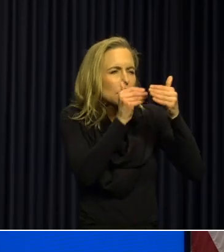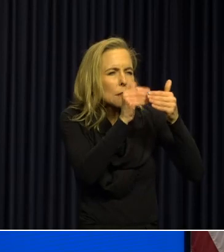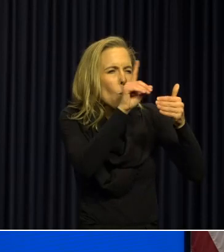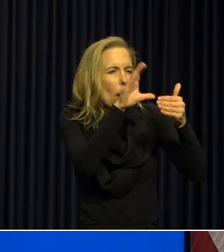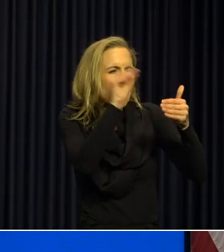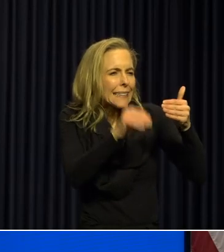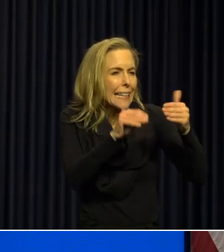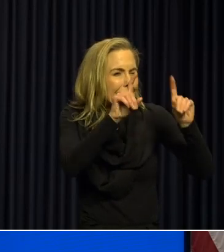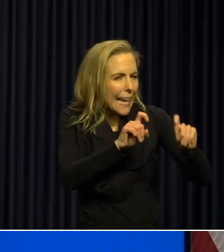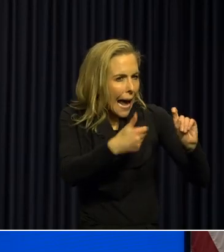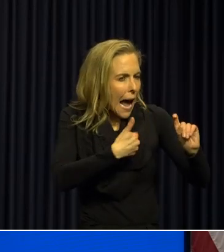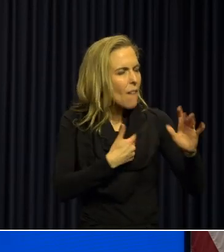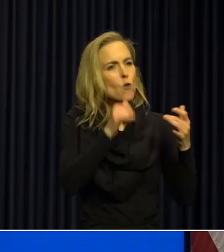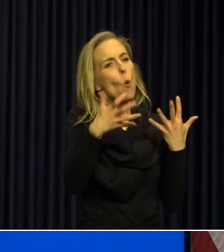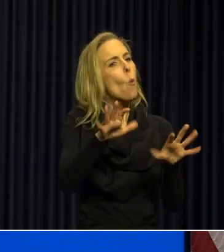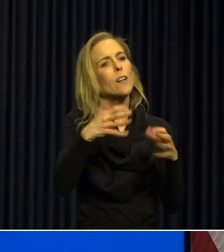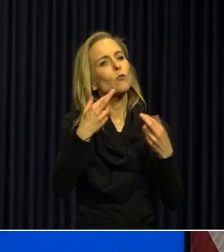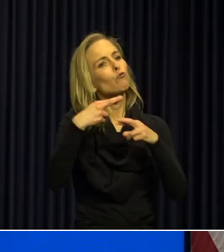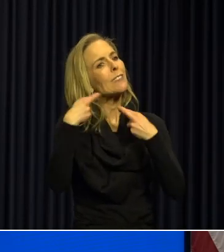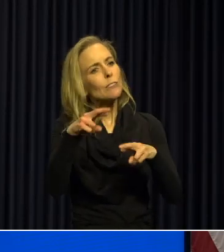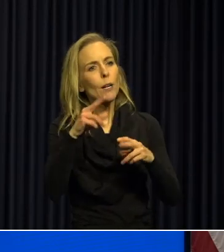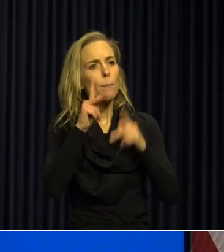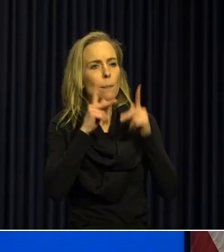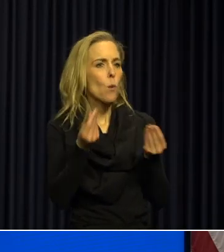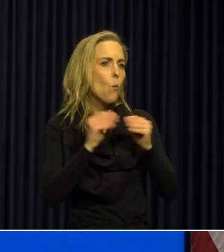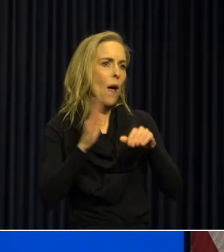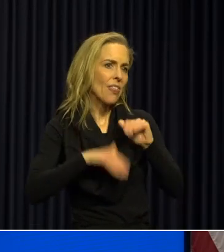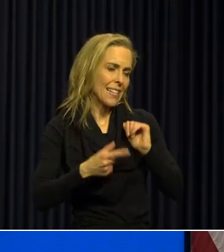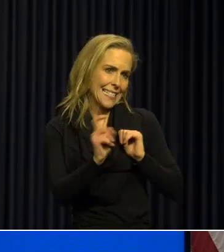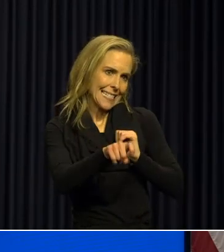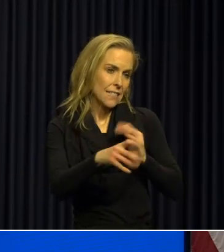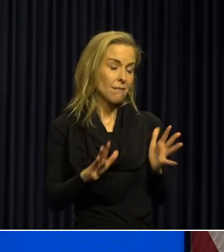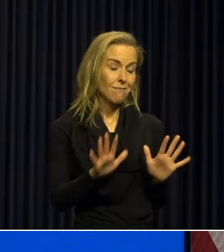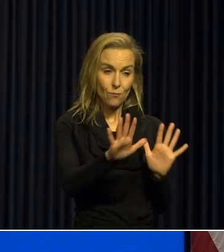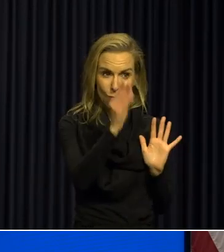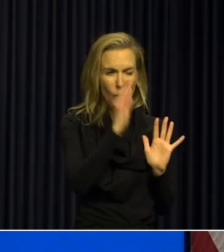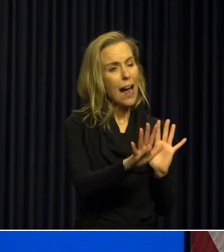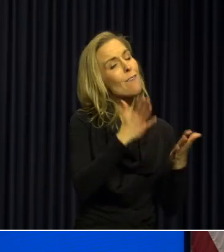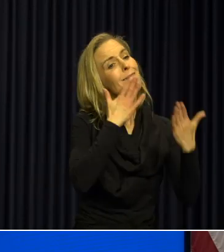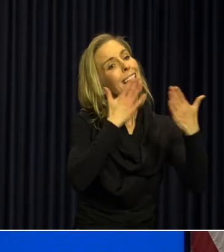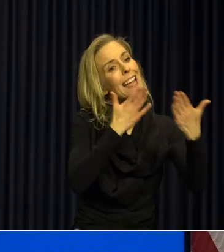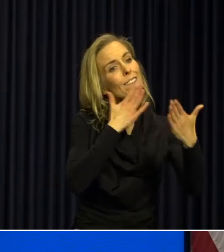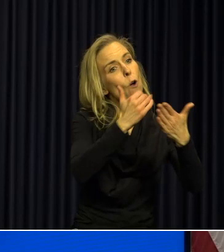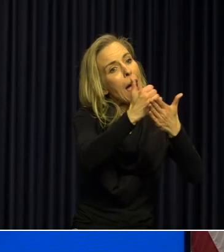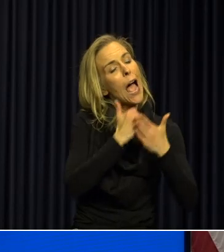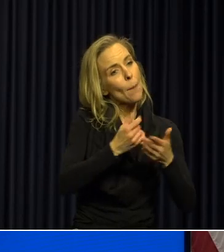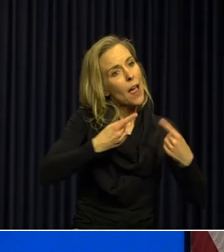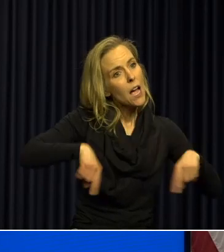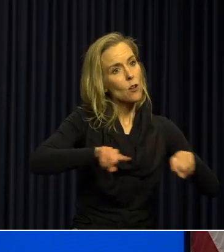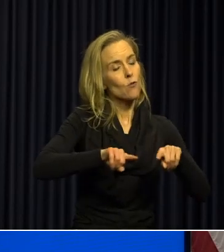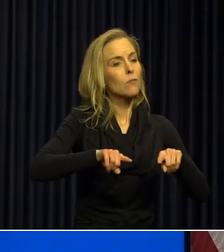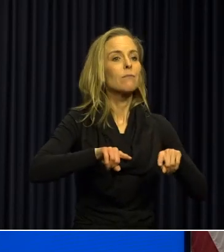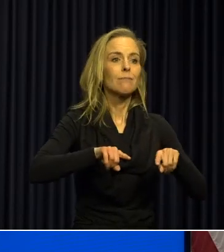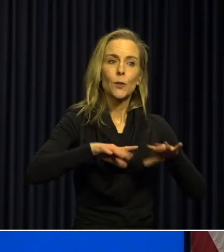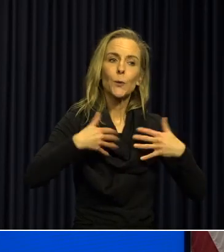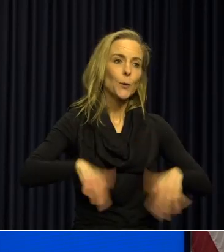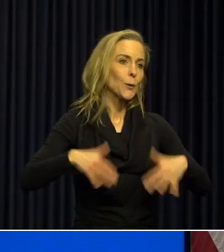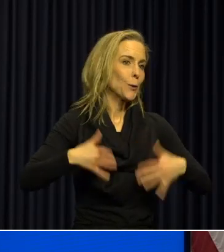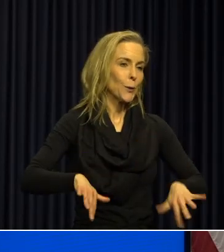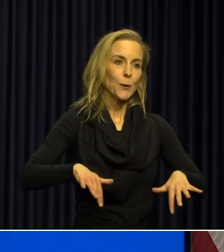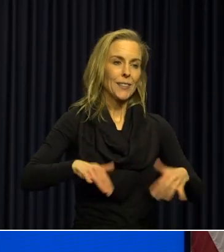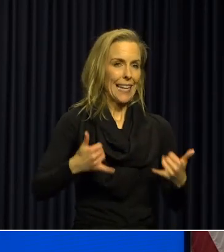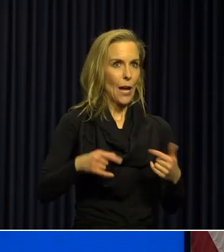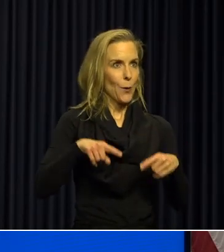want to restrict people more than we have to. All right, everybody, thank you for helping us through another